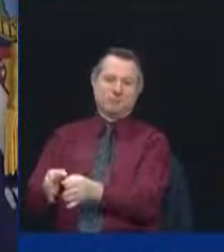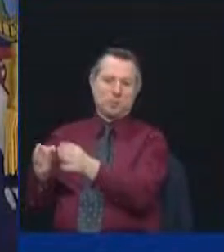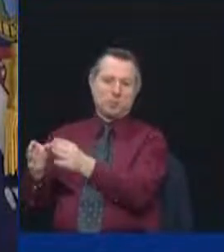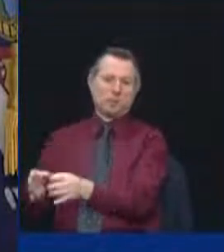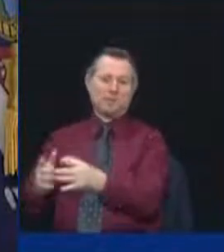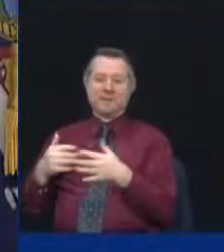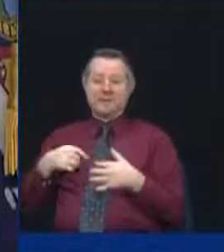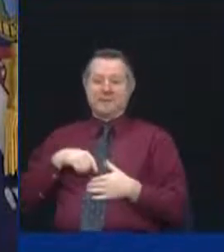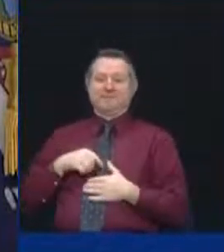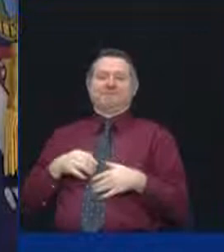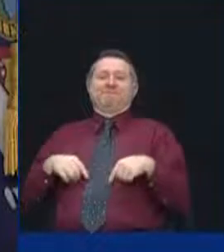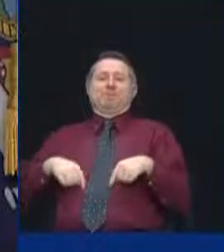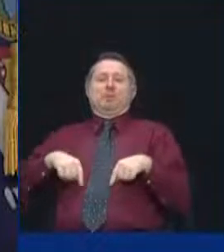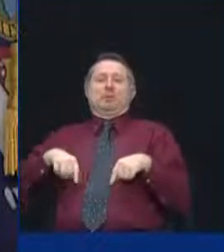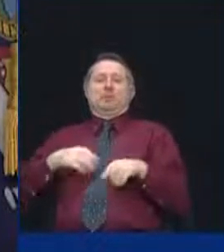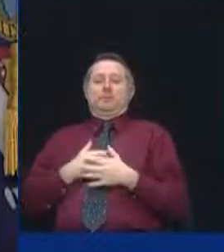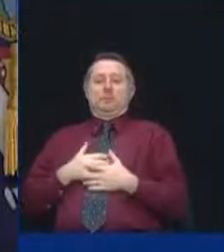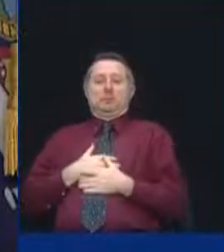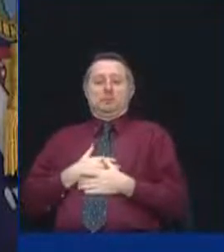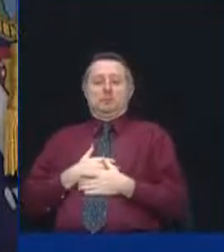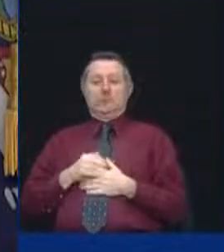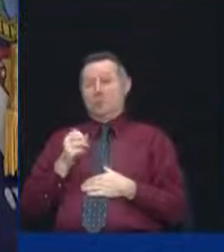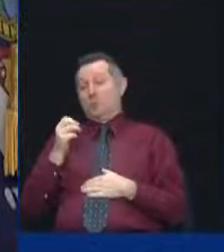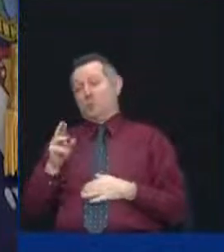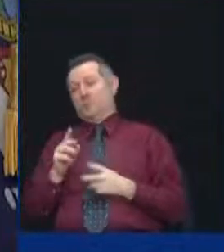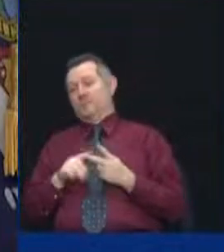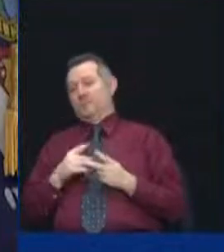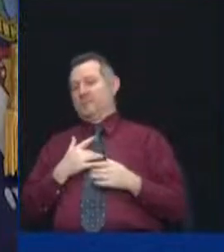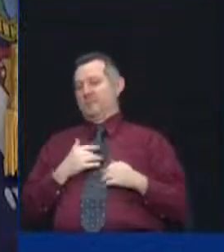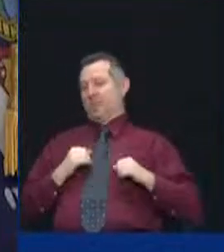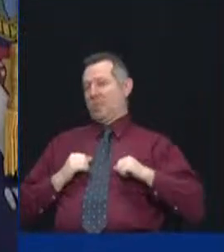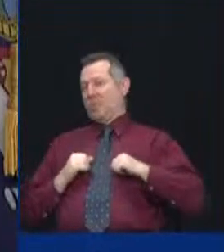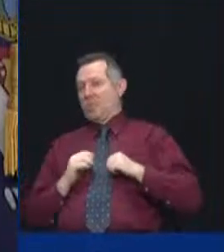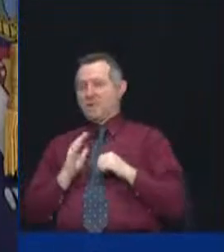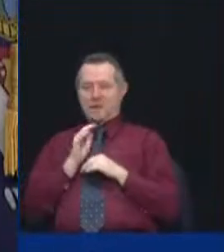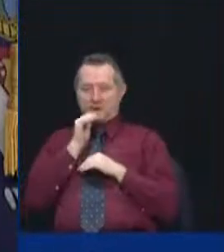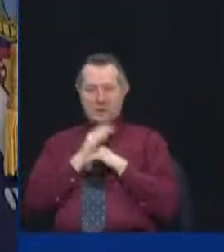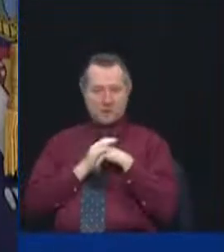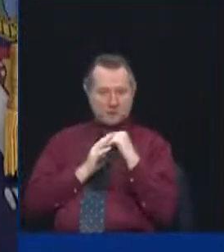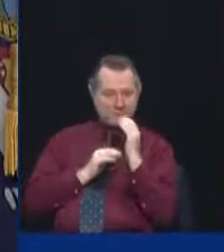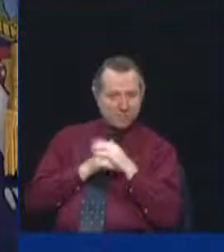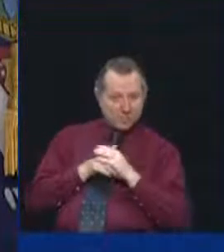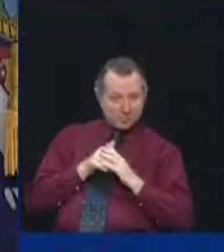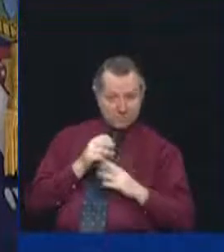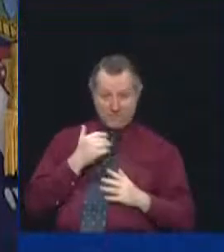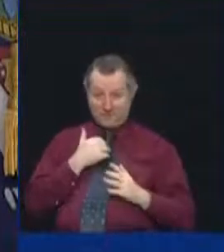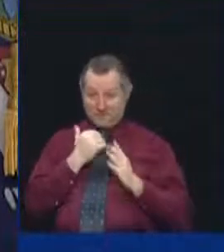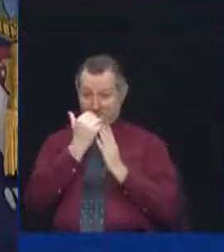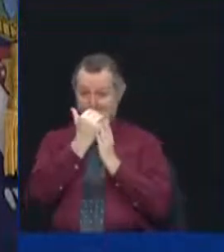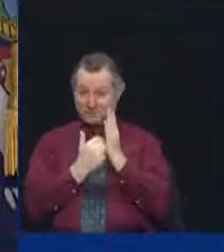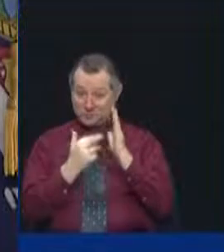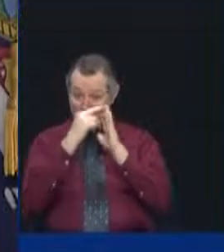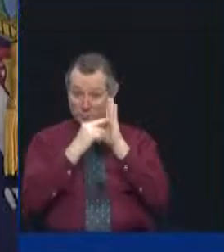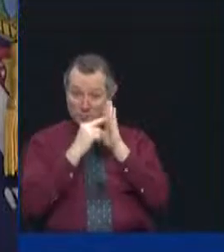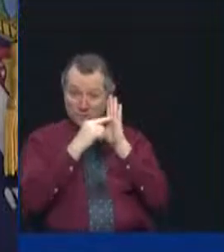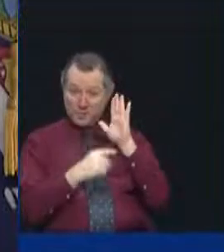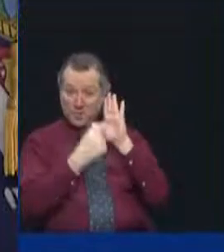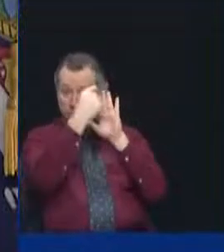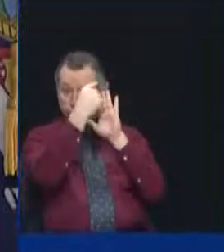level. And when you have a set of rules and protocols in place where people feel